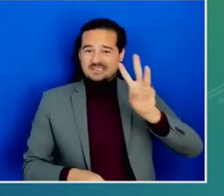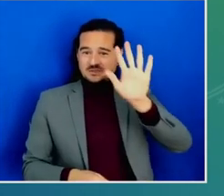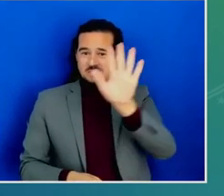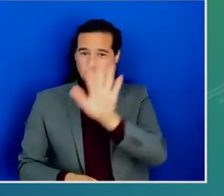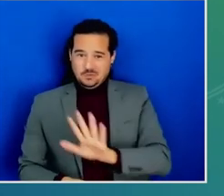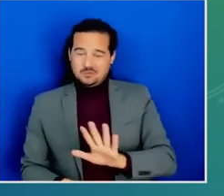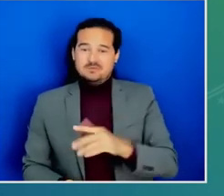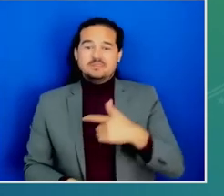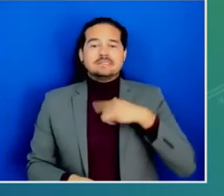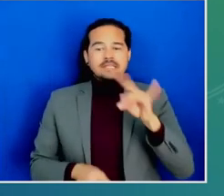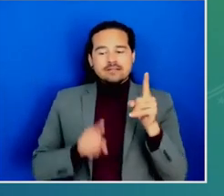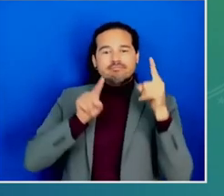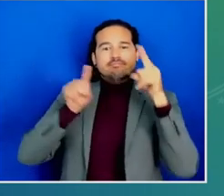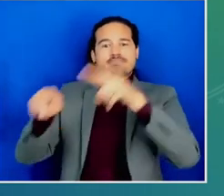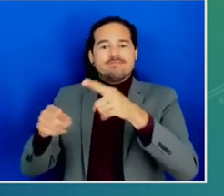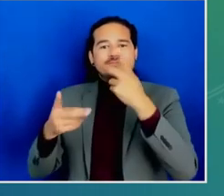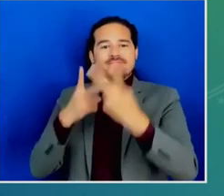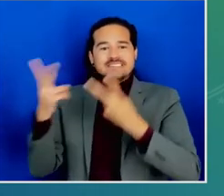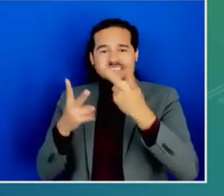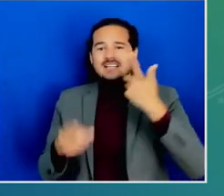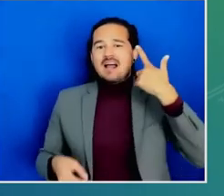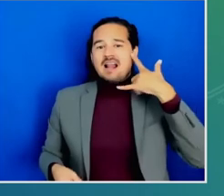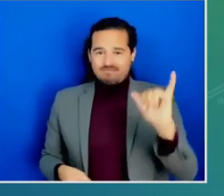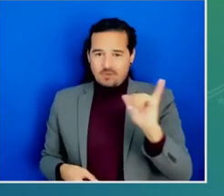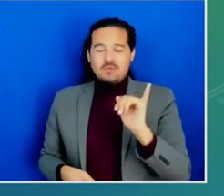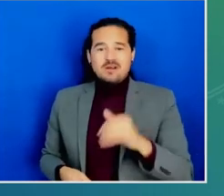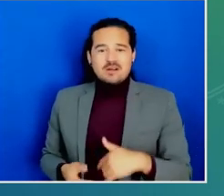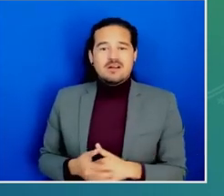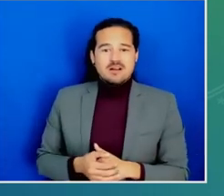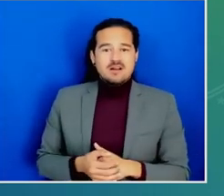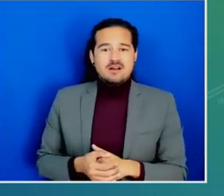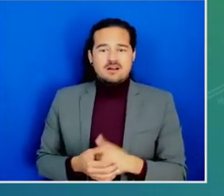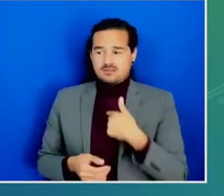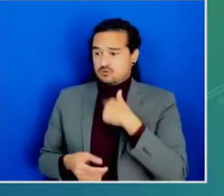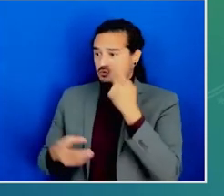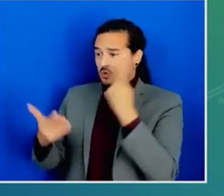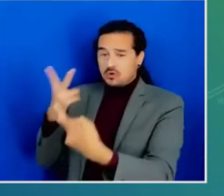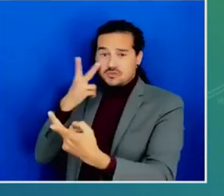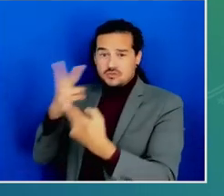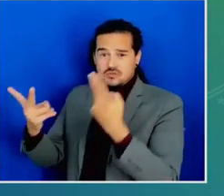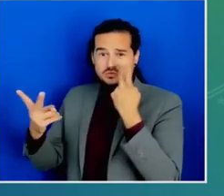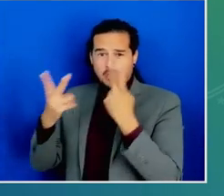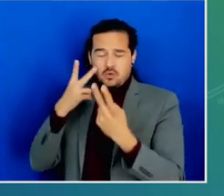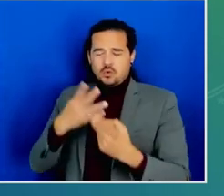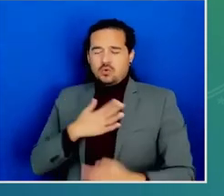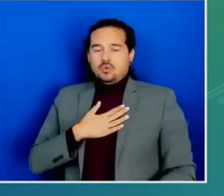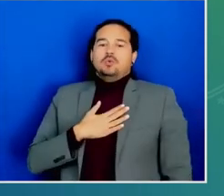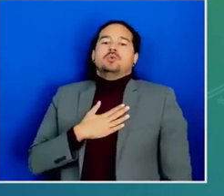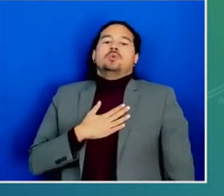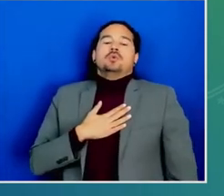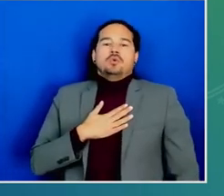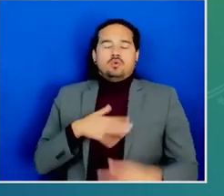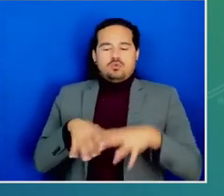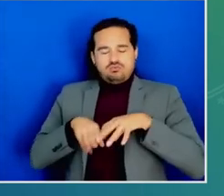to California. What I saw on that trip and so many others in recent years was